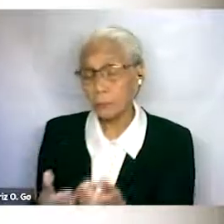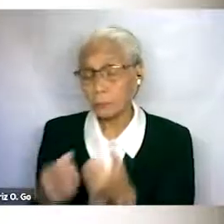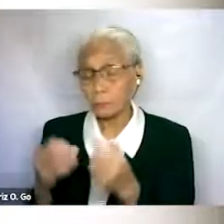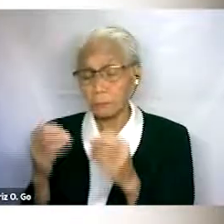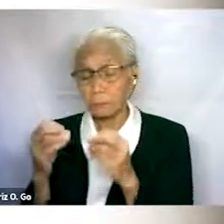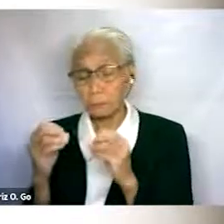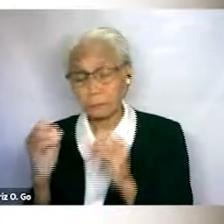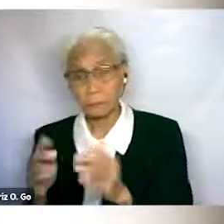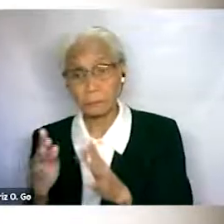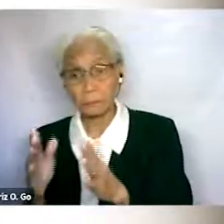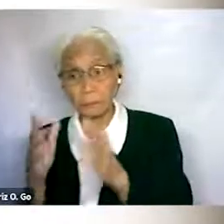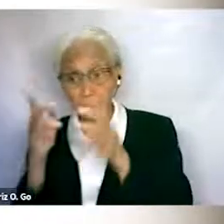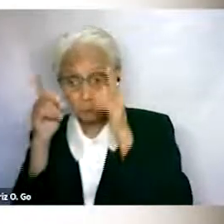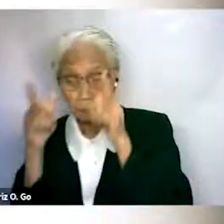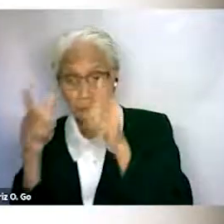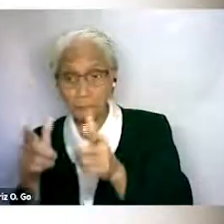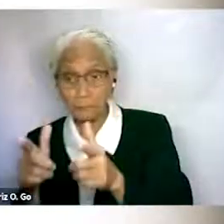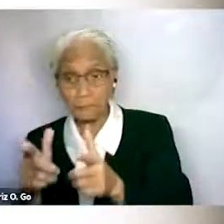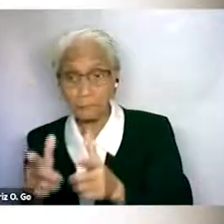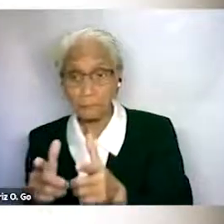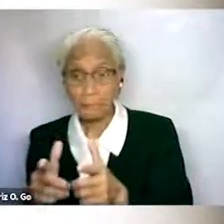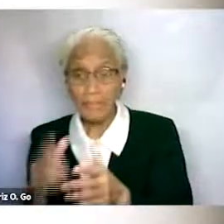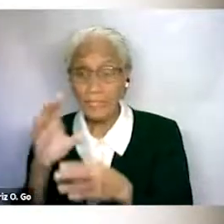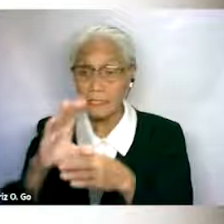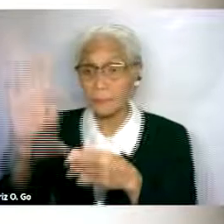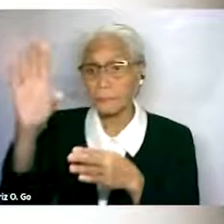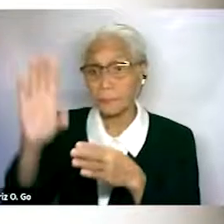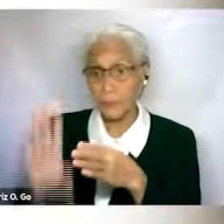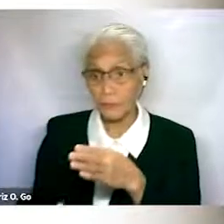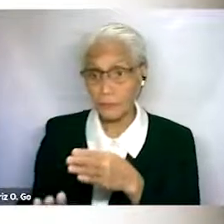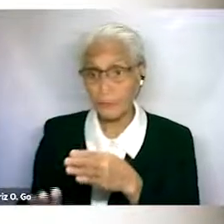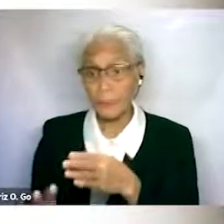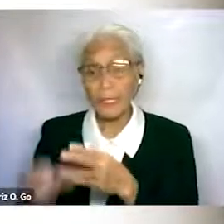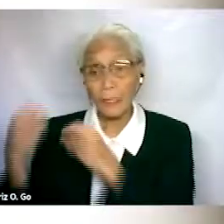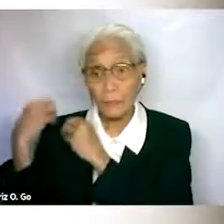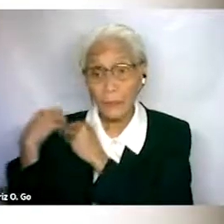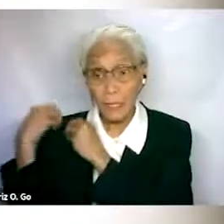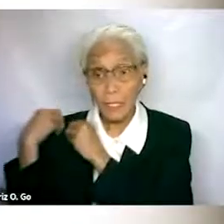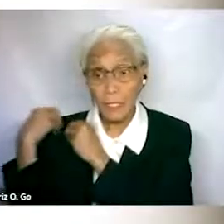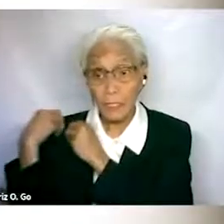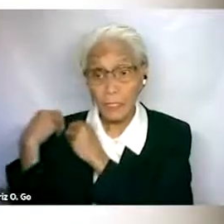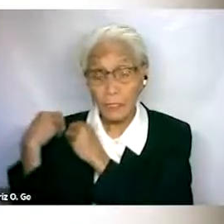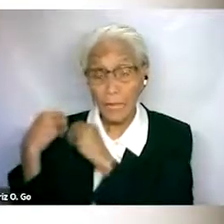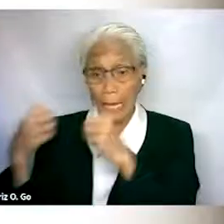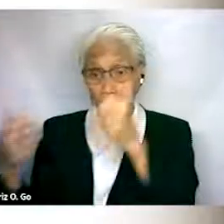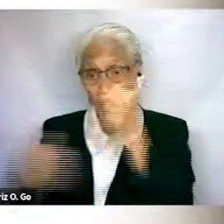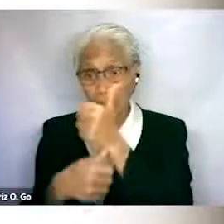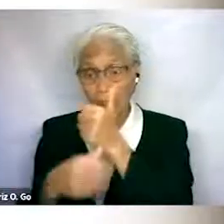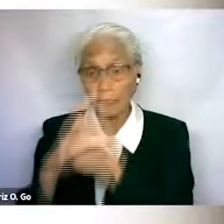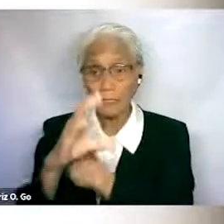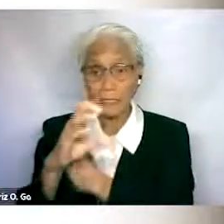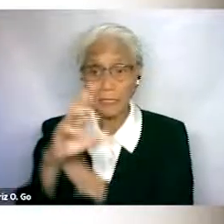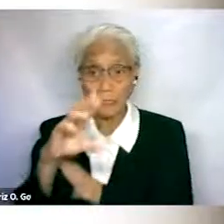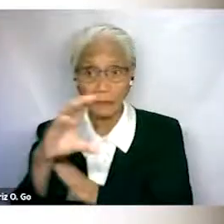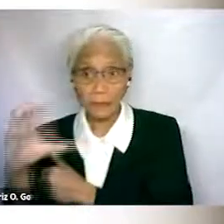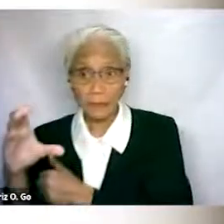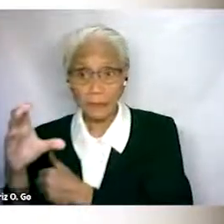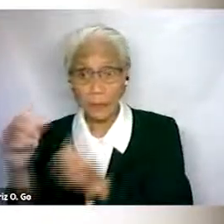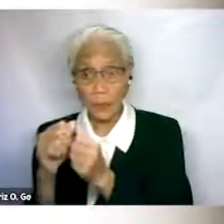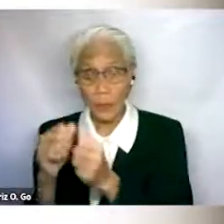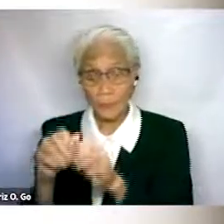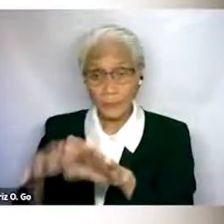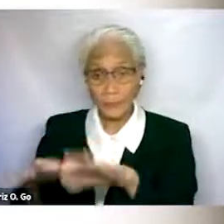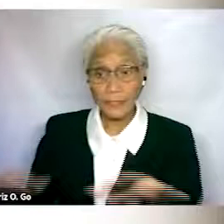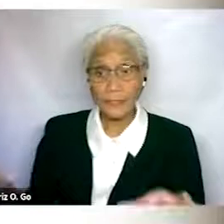meaning there's a uniform treatment of all, and then there are no accommodations provided to those